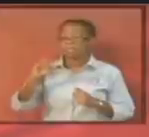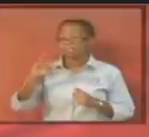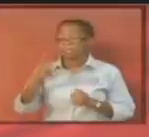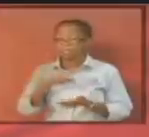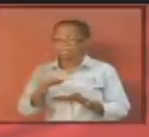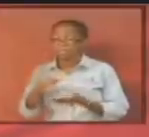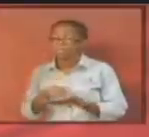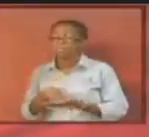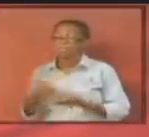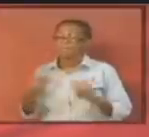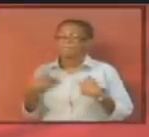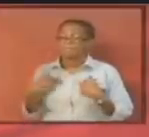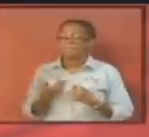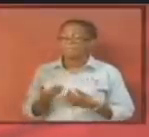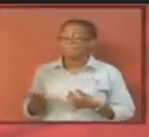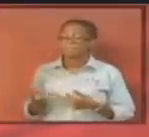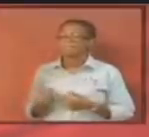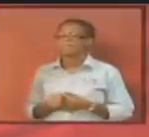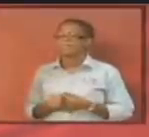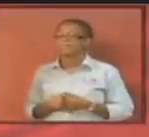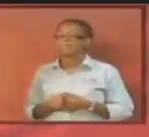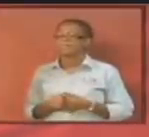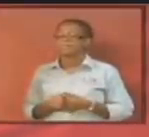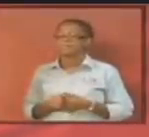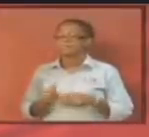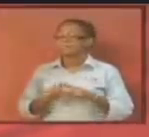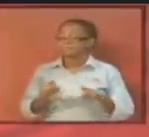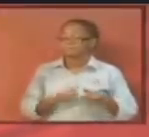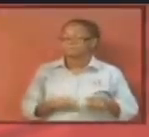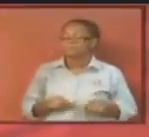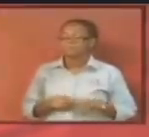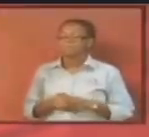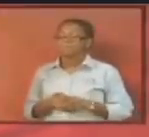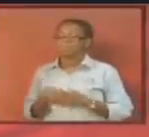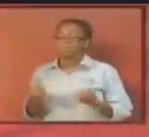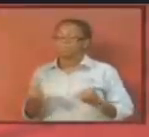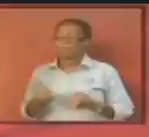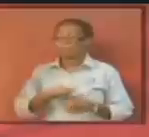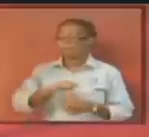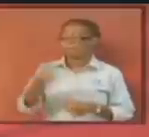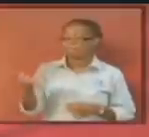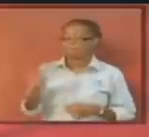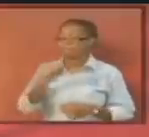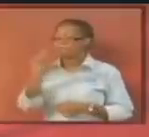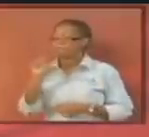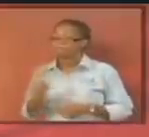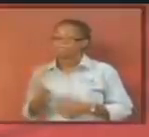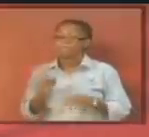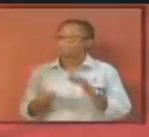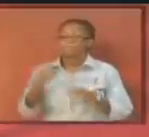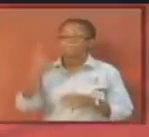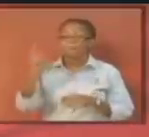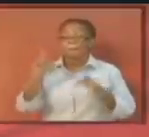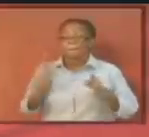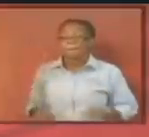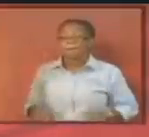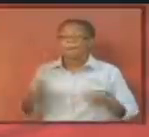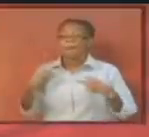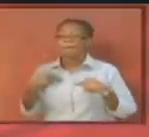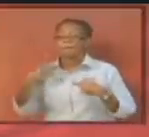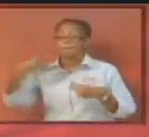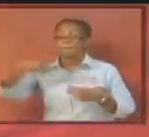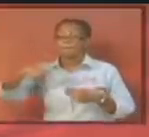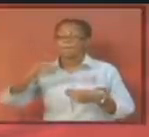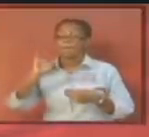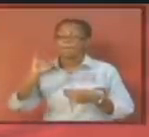Tobago. Your other question was whether if one person has P1 and they interact with other people in a cluster, whether those other